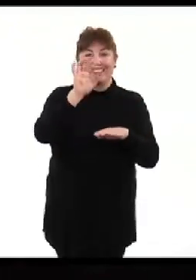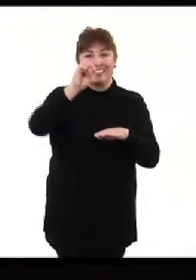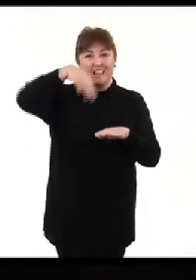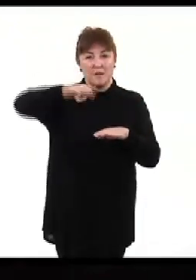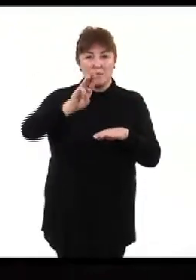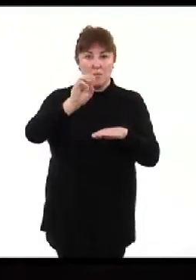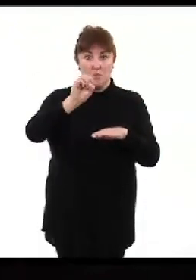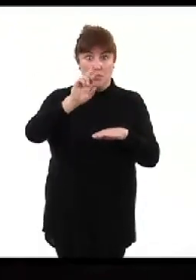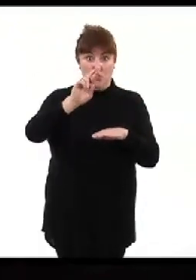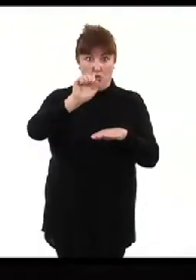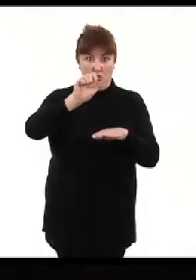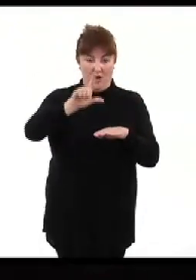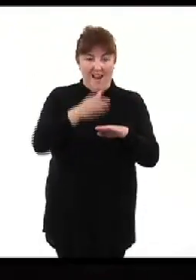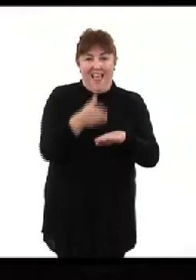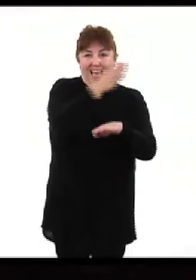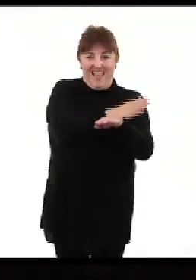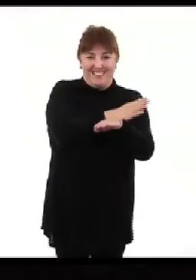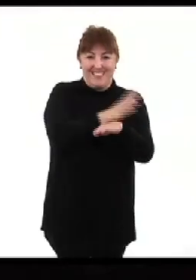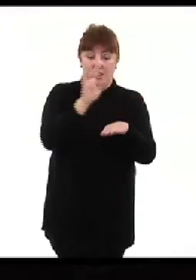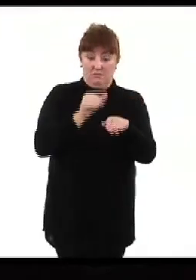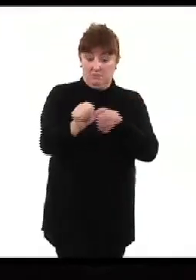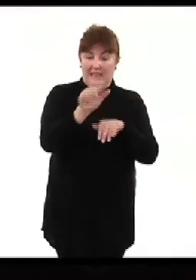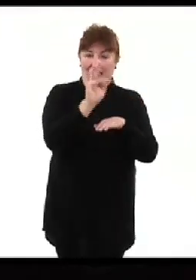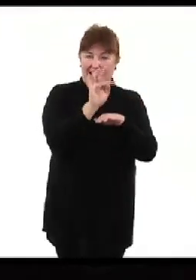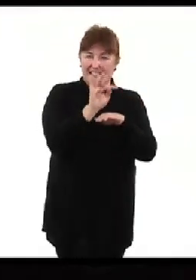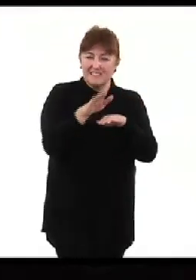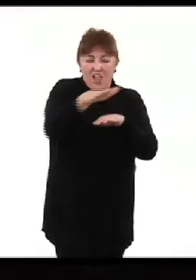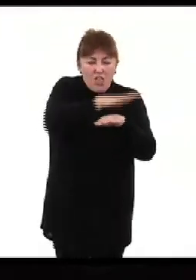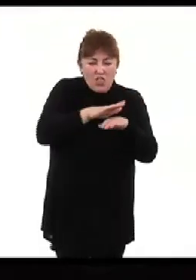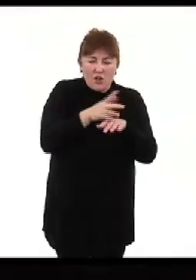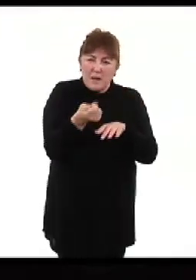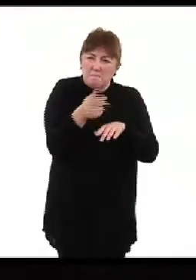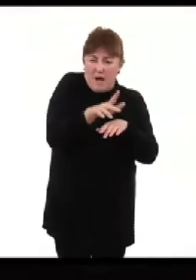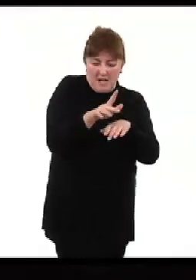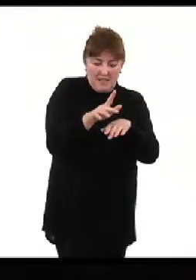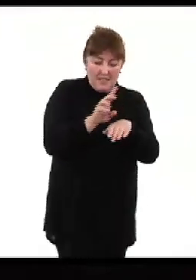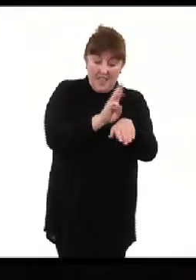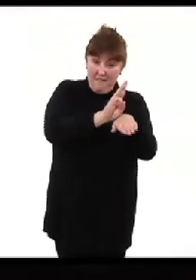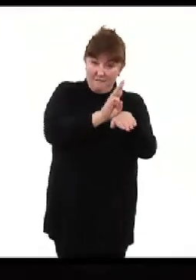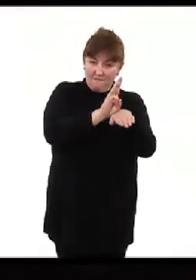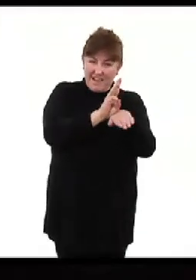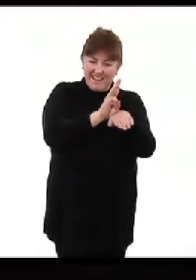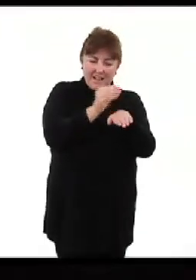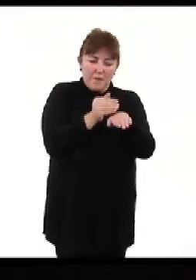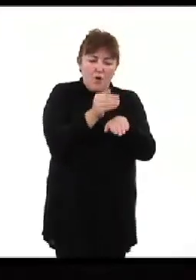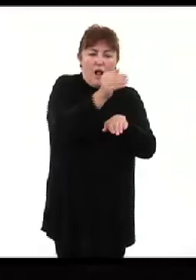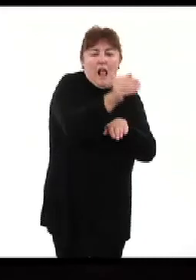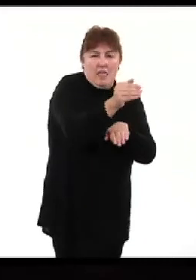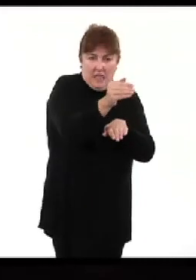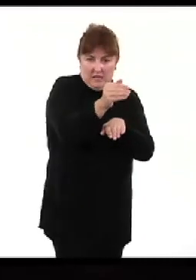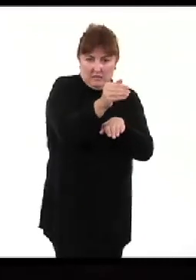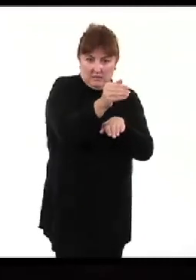same lobe as Wernicke's area, but you're very far in the front. And those areas seem to be important for